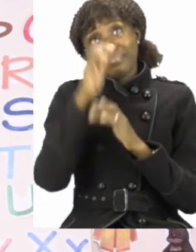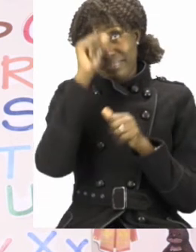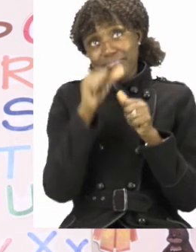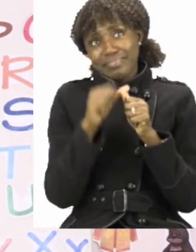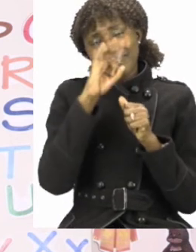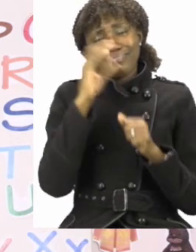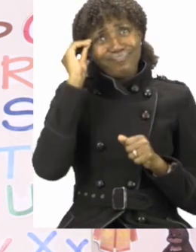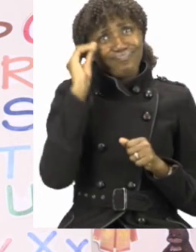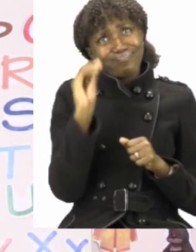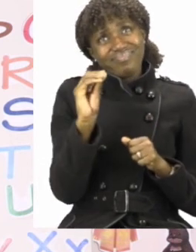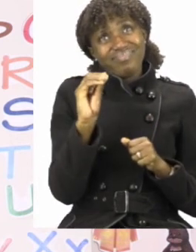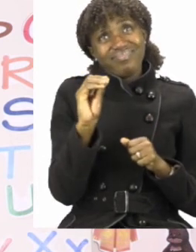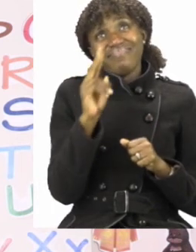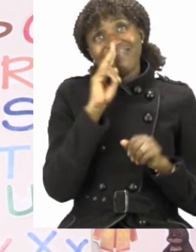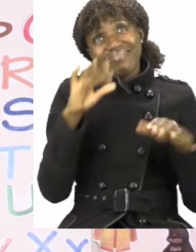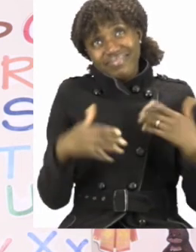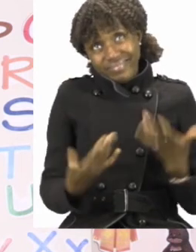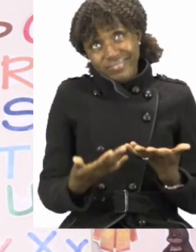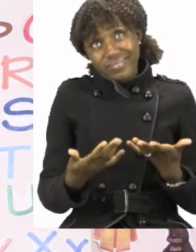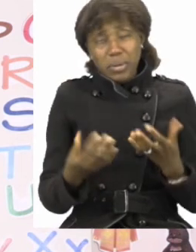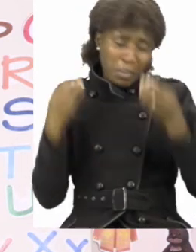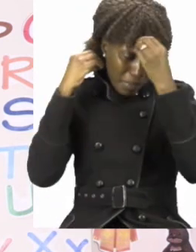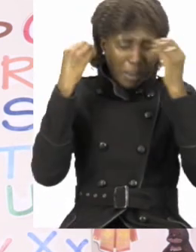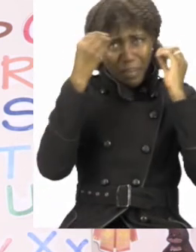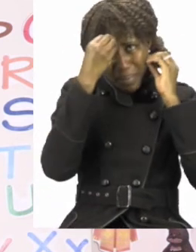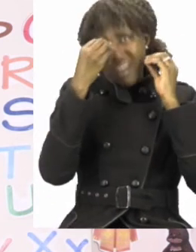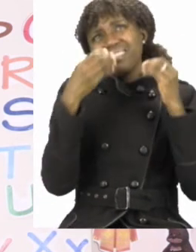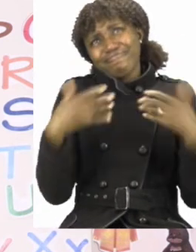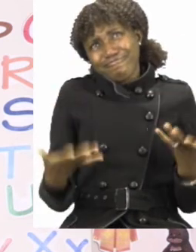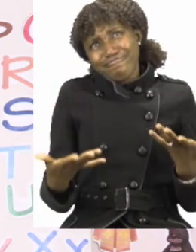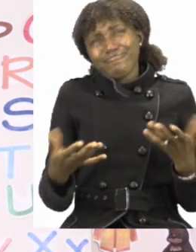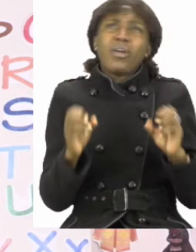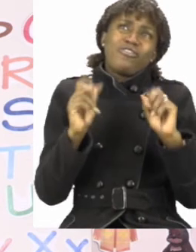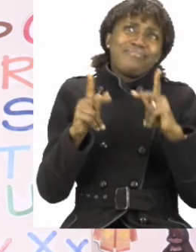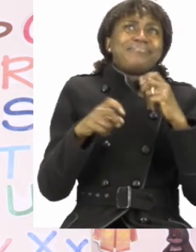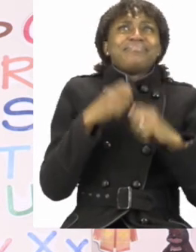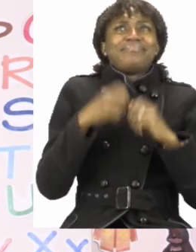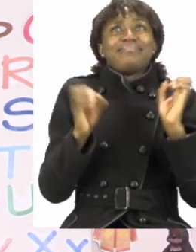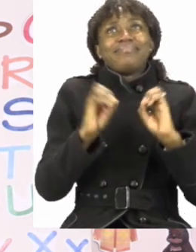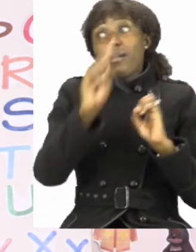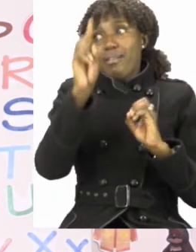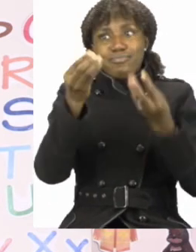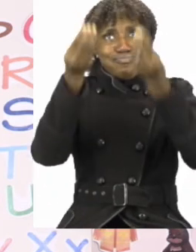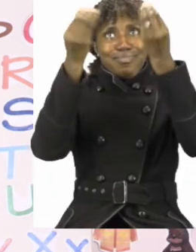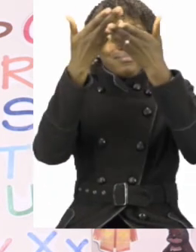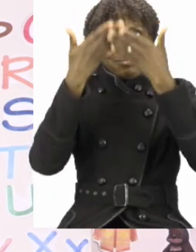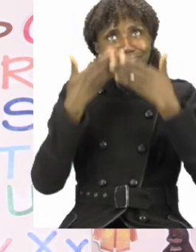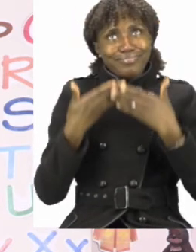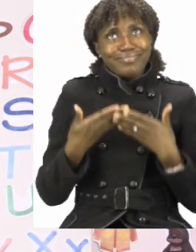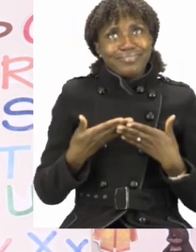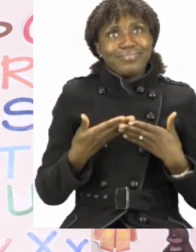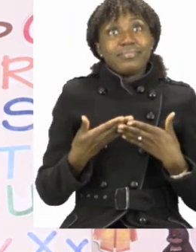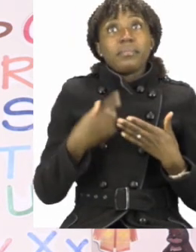you're not sure what to do or you got a little bit confused, that's okay. You can always ask an adult for help.